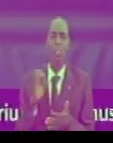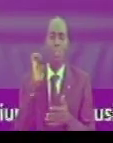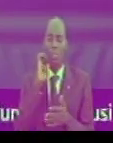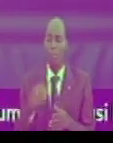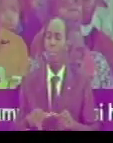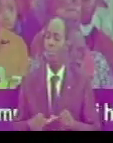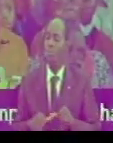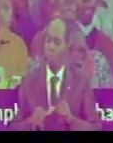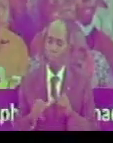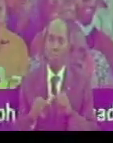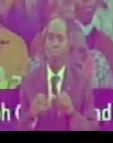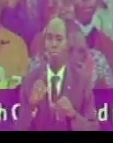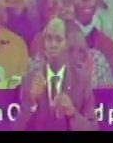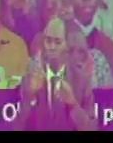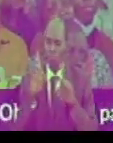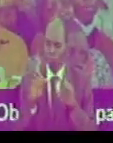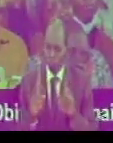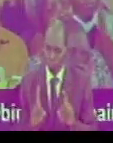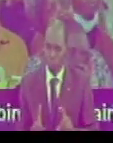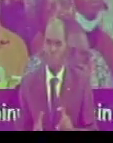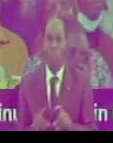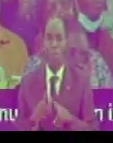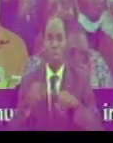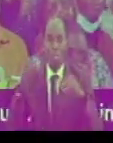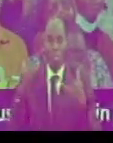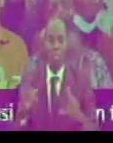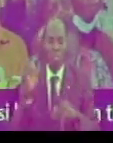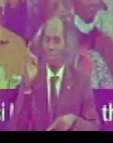the Lord.